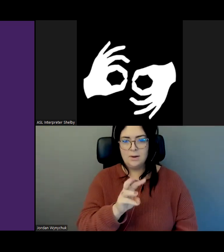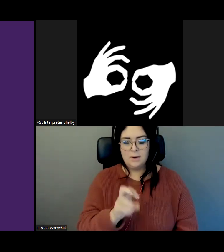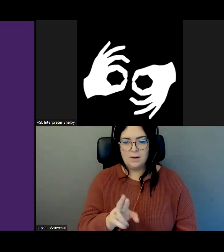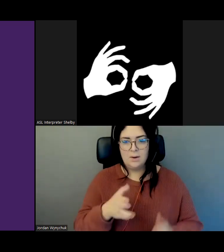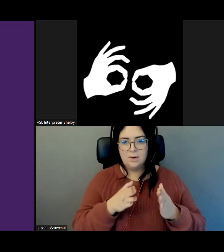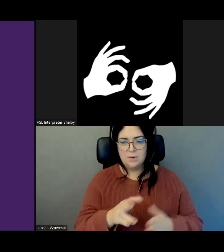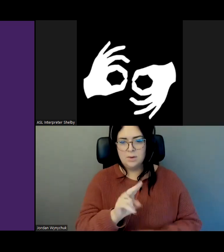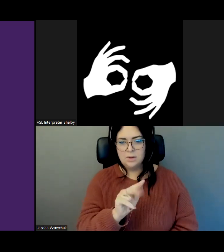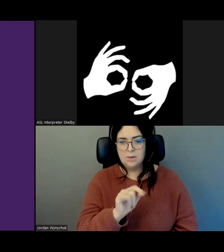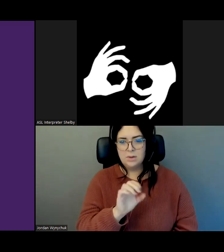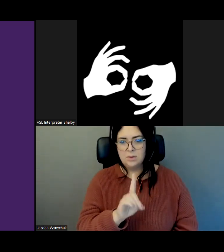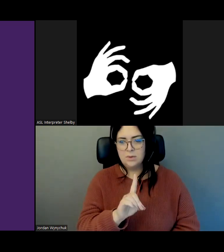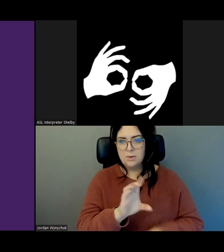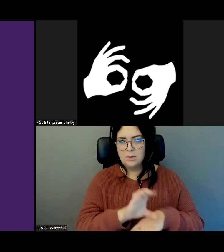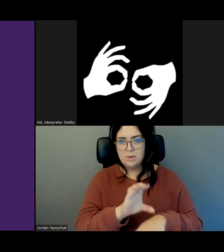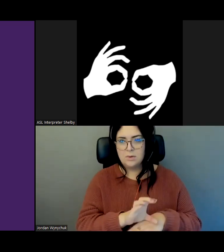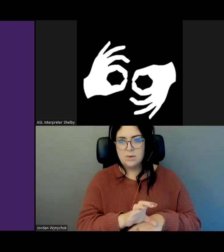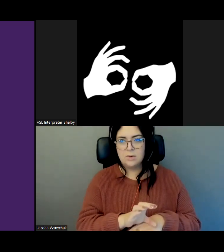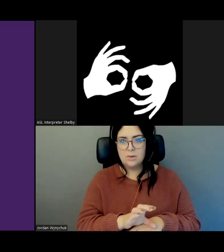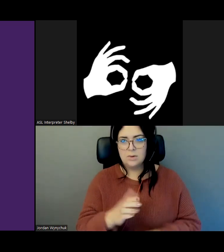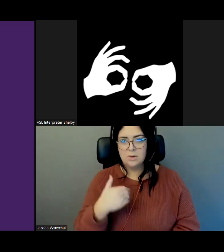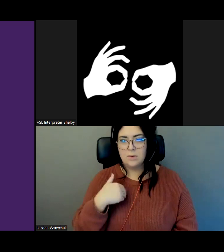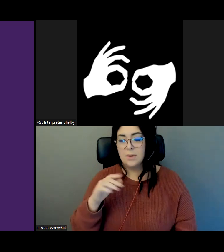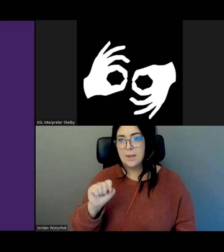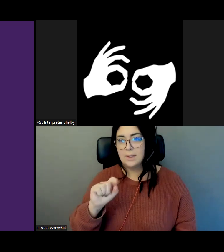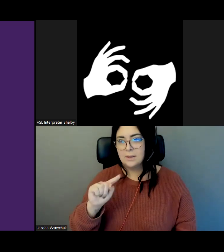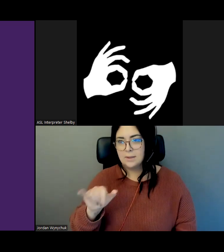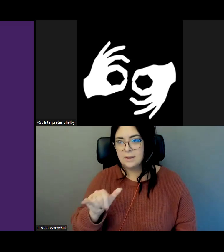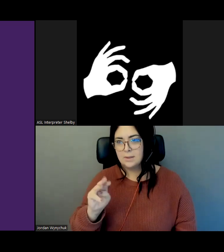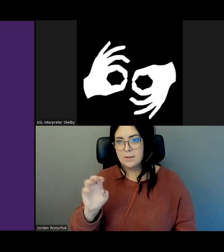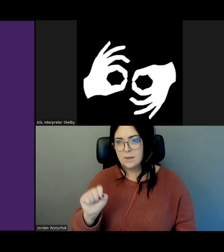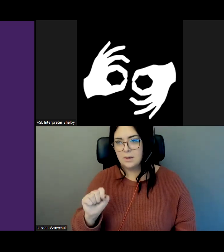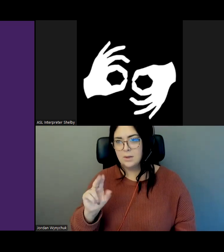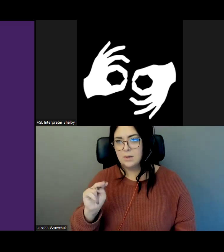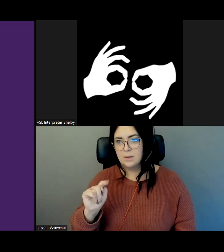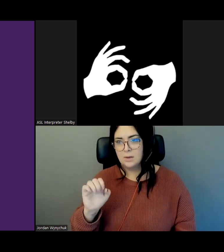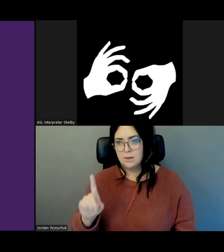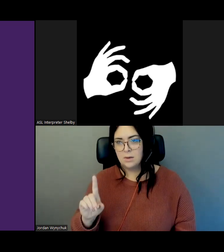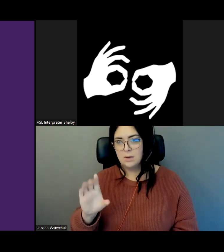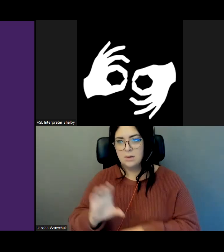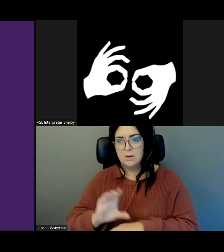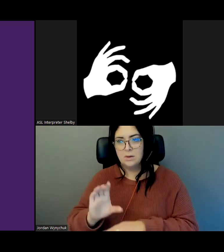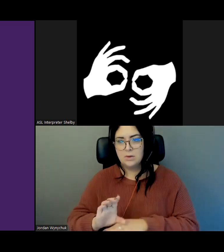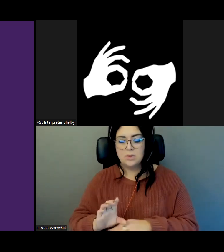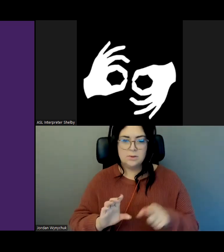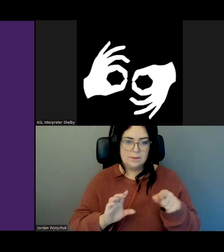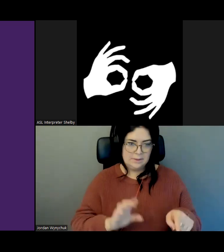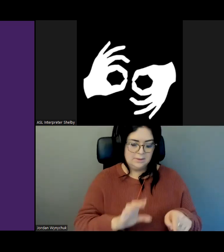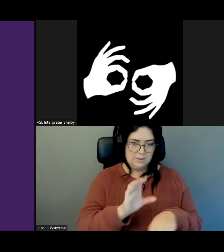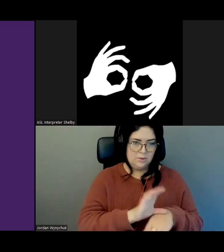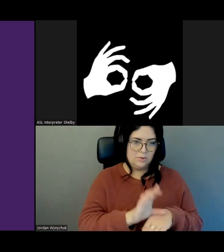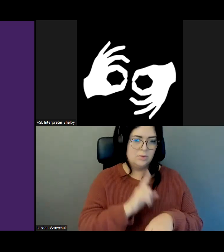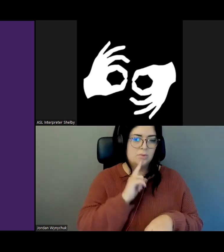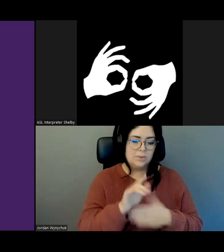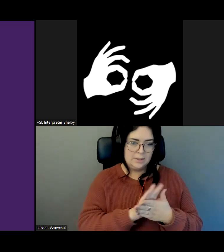us securing our location at St. James United Church. Gower Street United Church has been really lovely towards us as